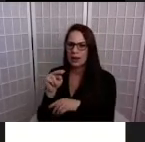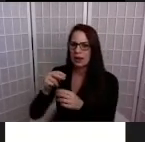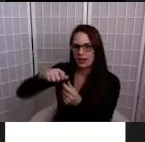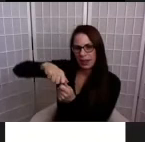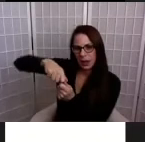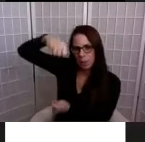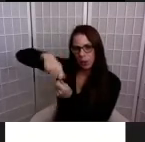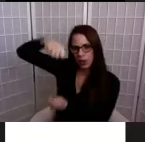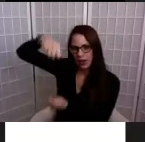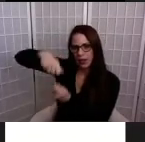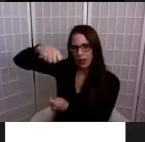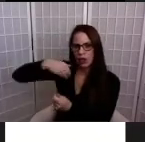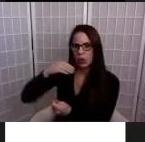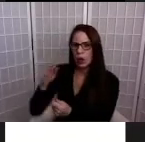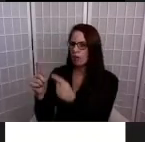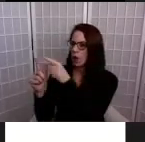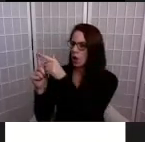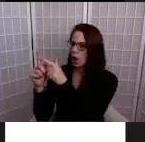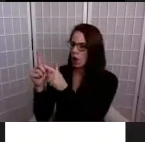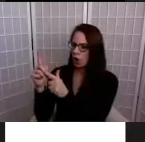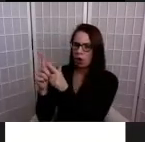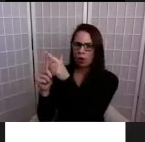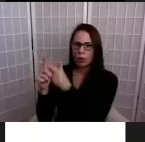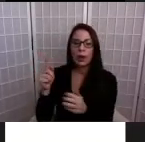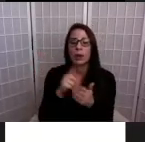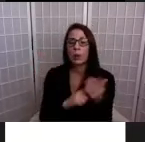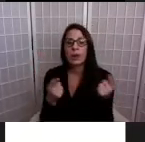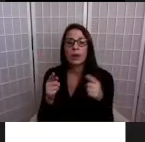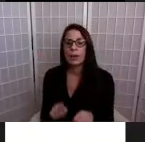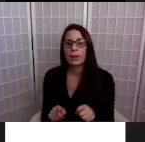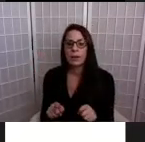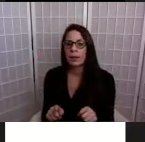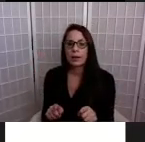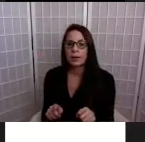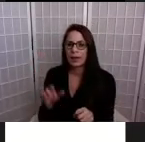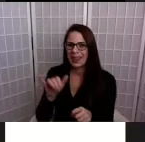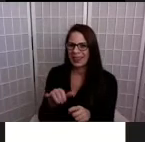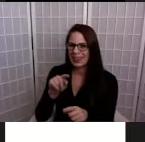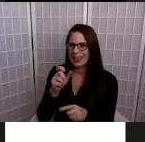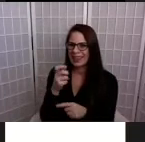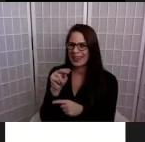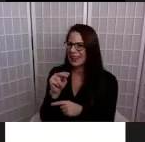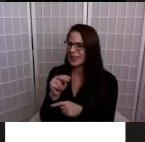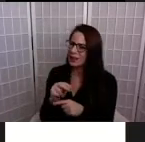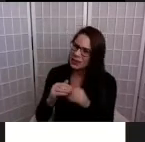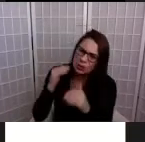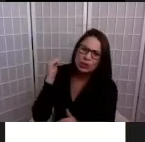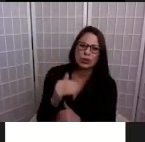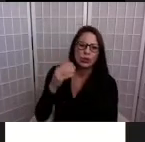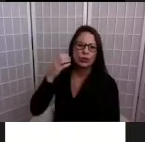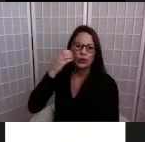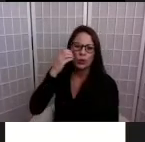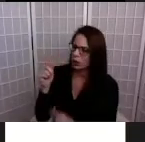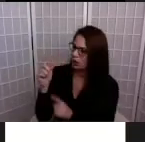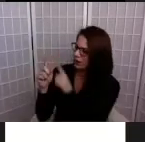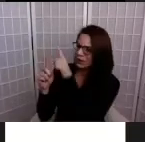way out to the tip of the finger. And what happens is that tendon is too swollen to get through that tunnel and you'll feel